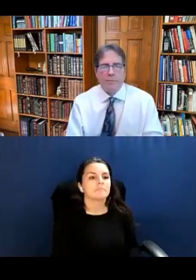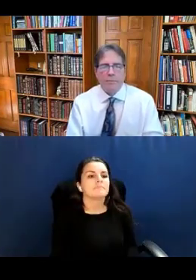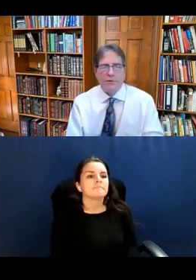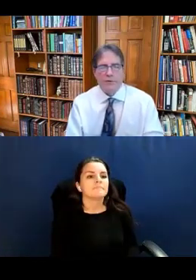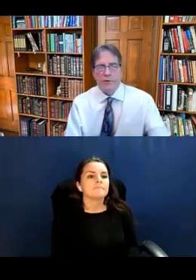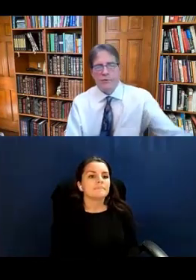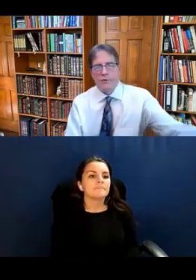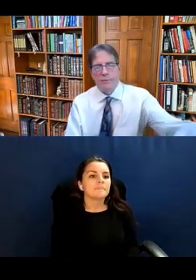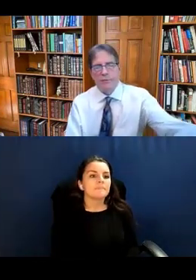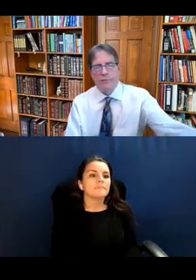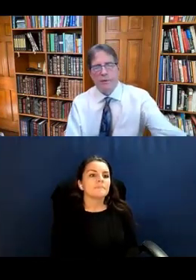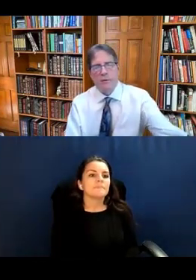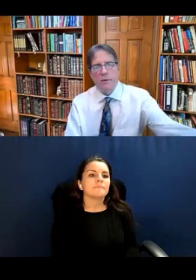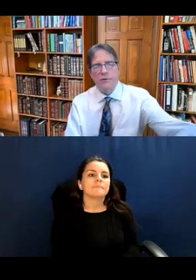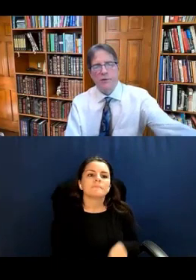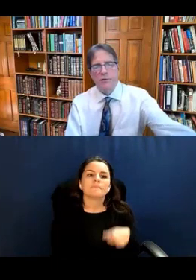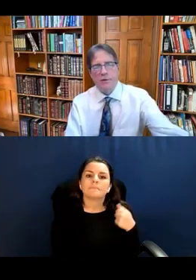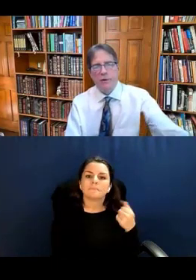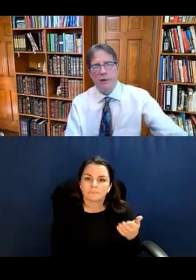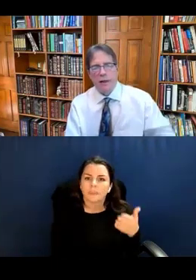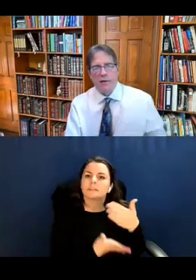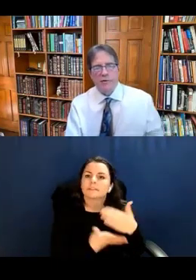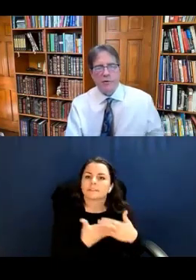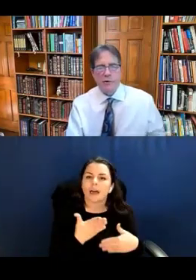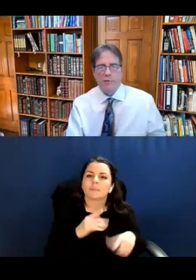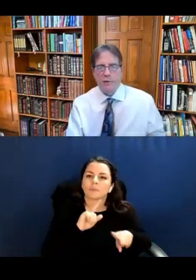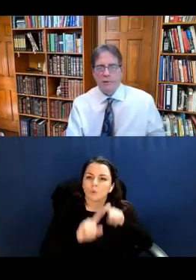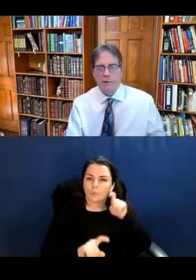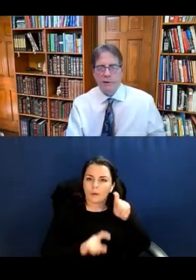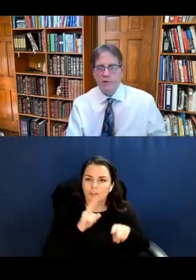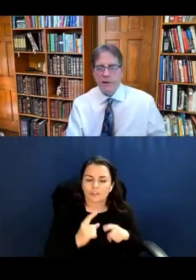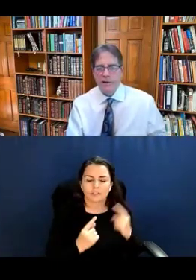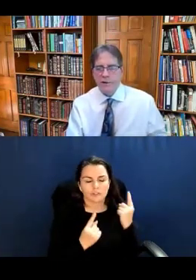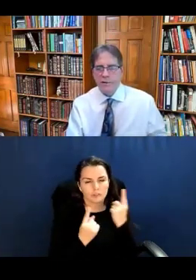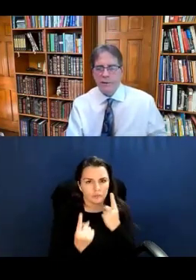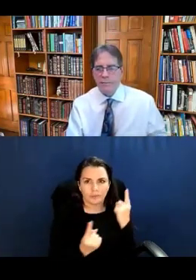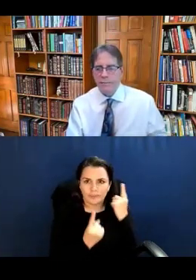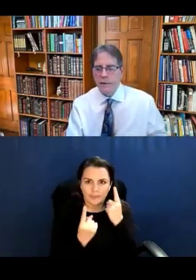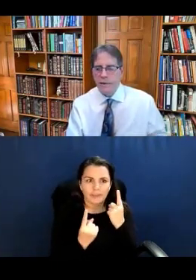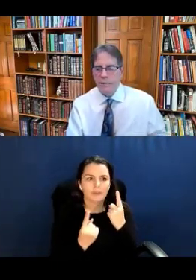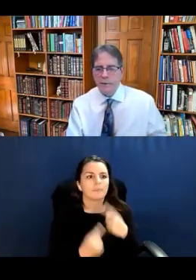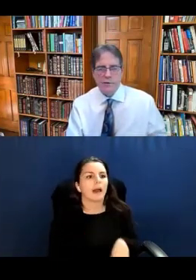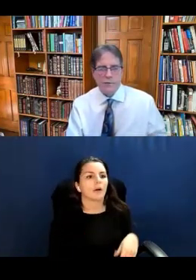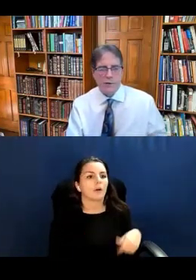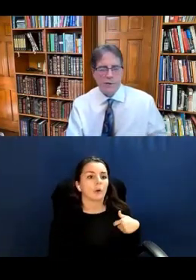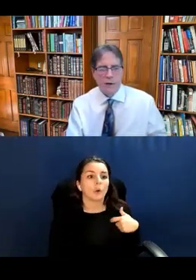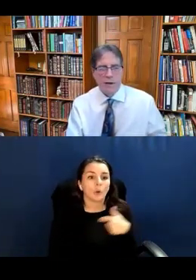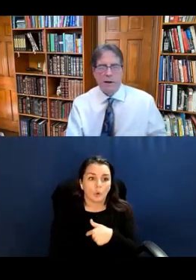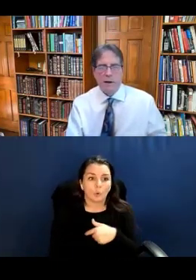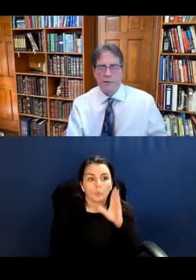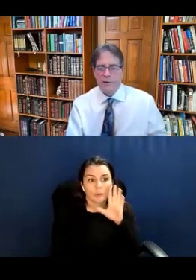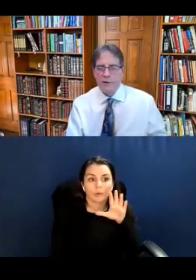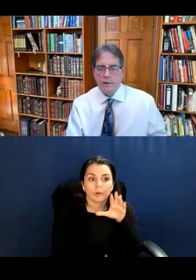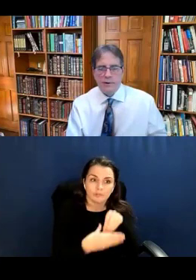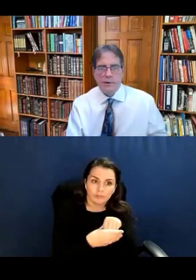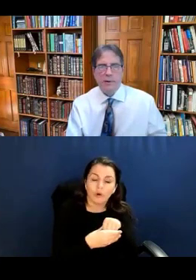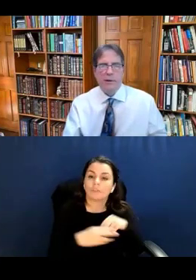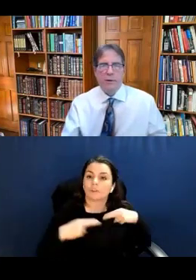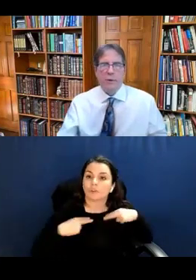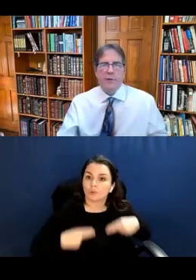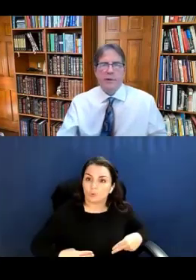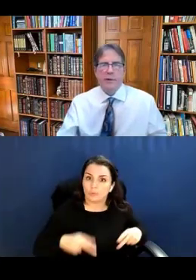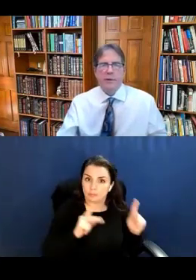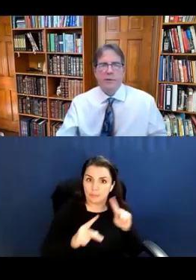application. This is just some of the questions that you need to ask yourself. I'll leave it in the slide set, but not really address it. That's all on